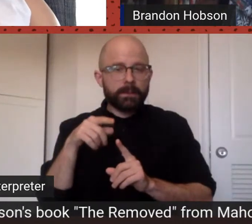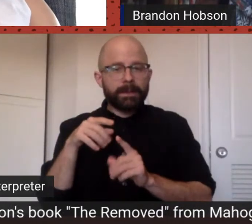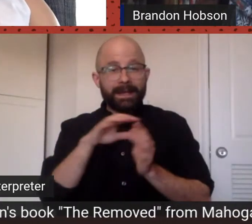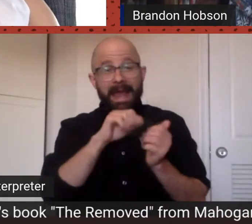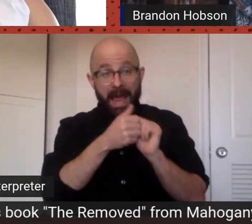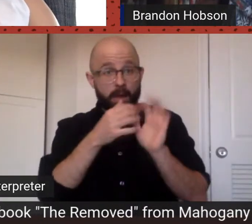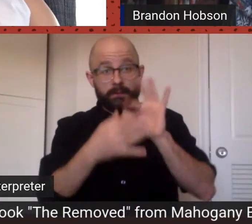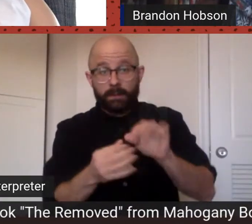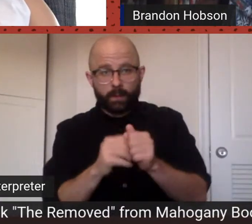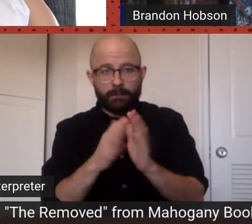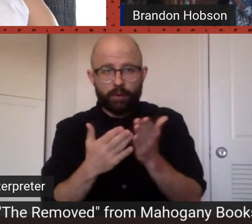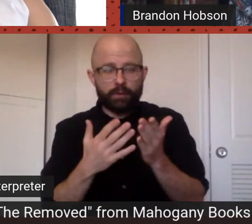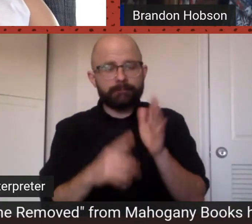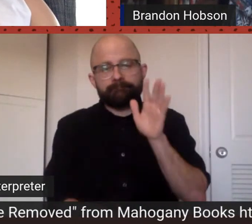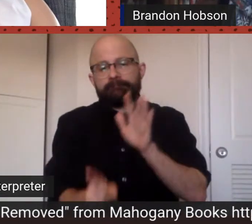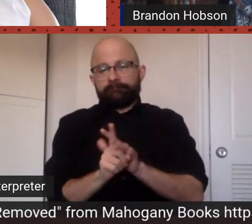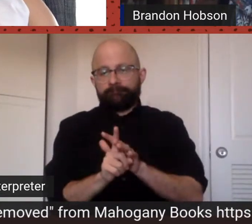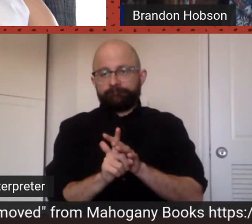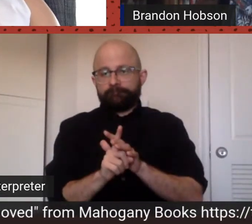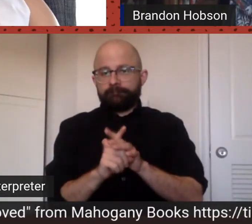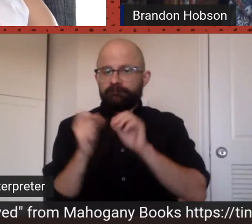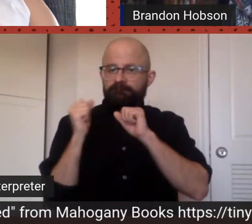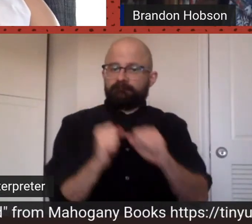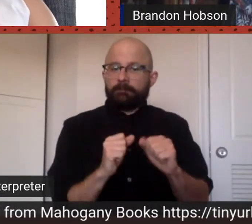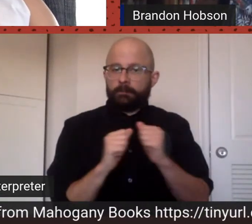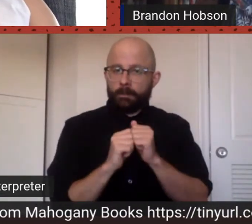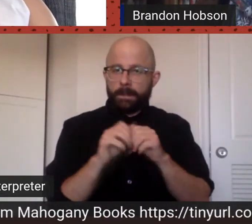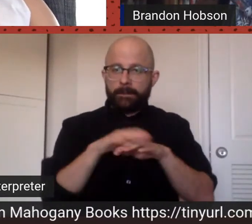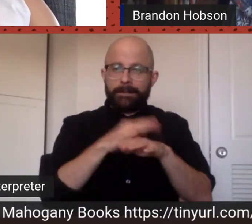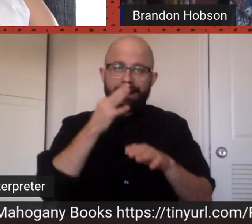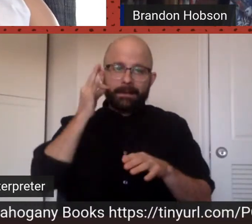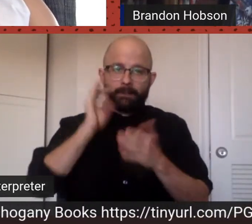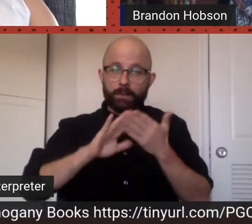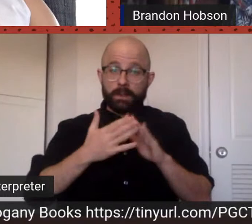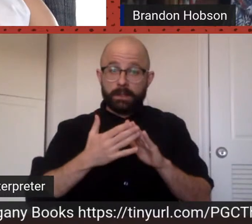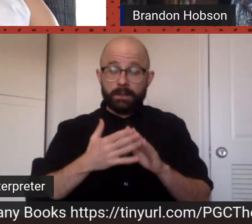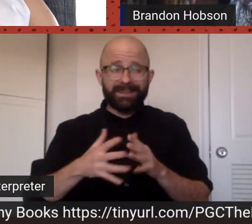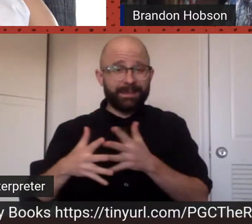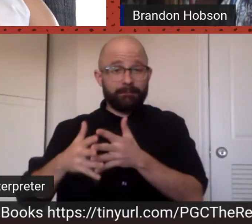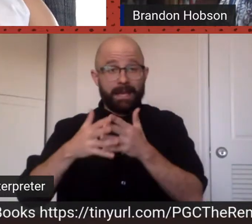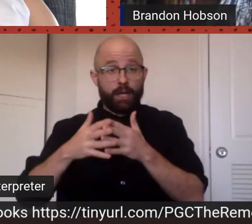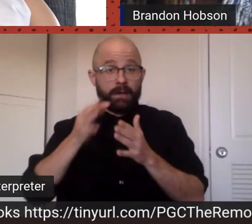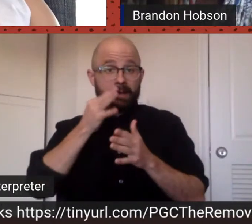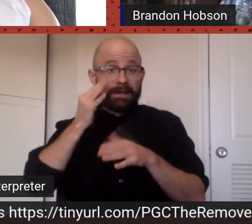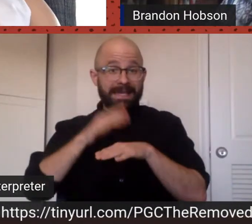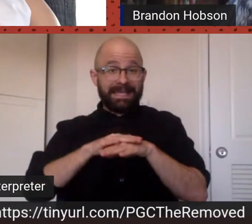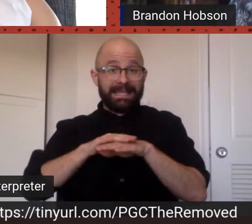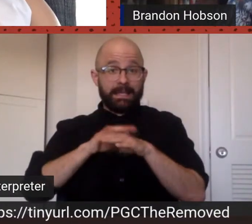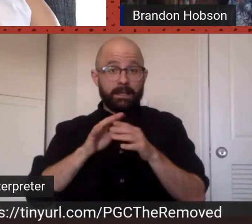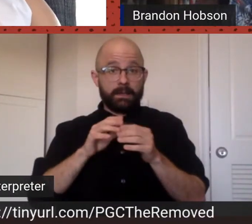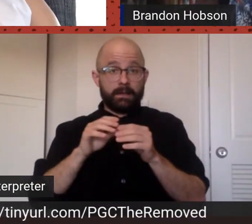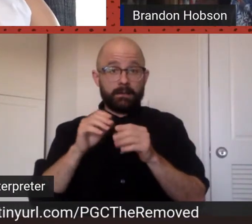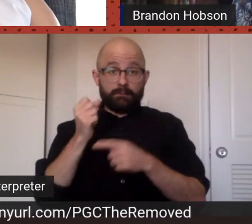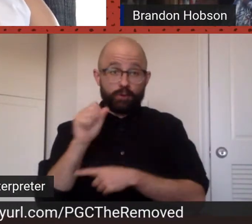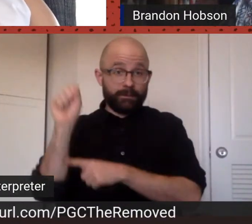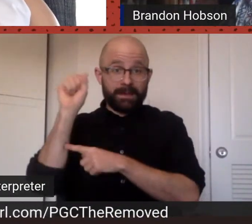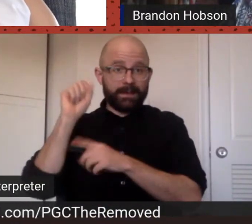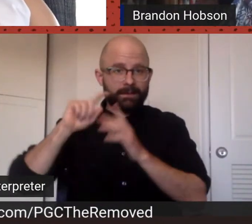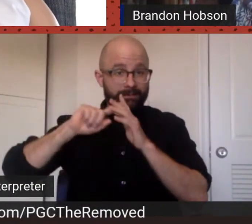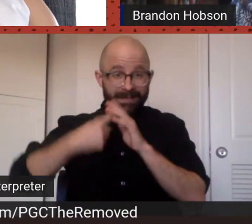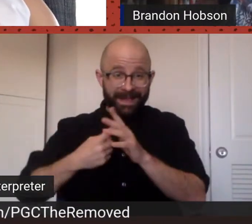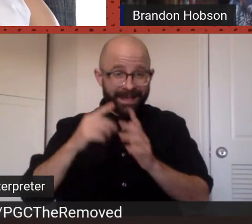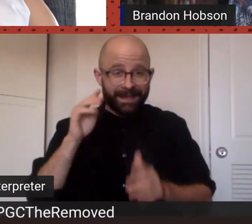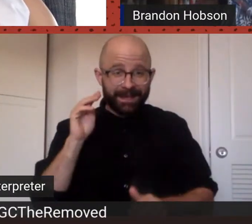very prevalent in the Native community. And the American Indian movement, that began in